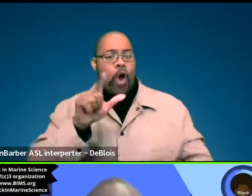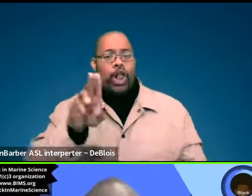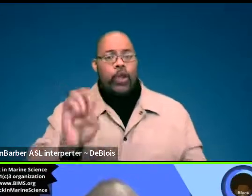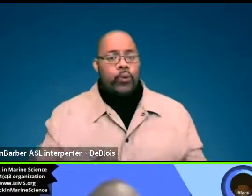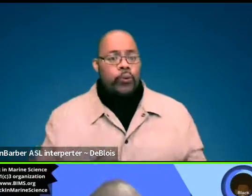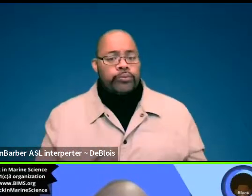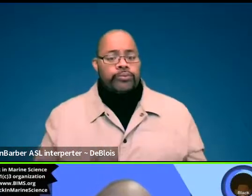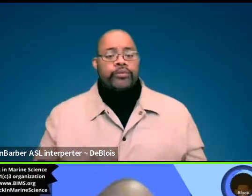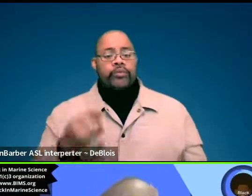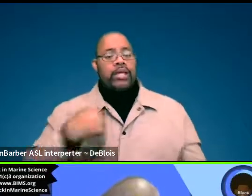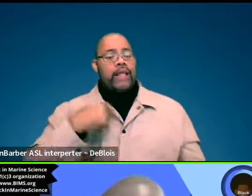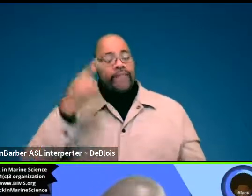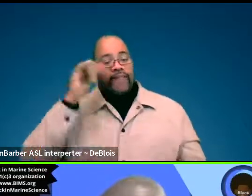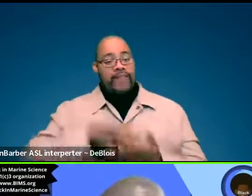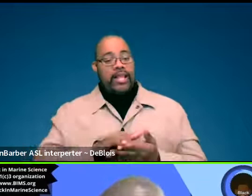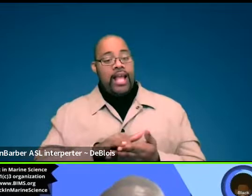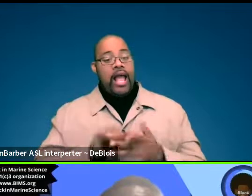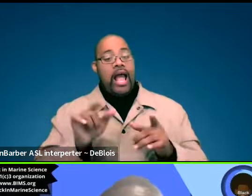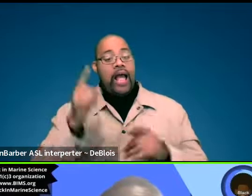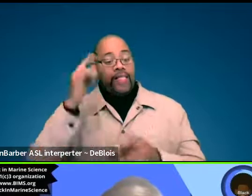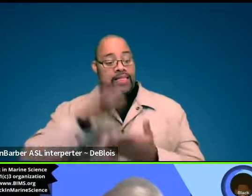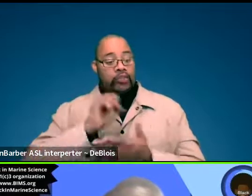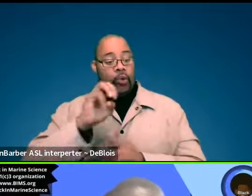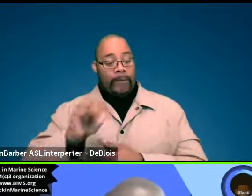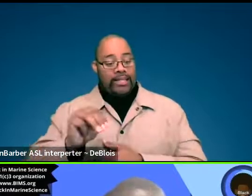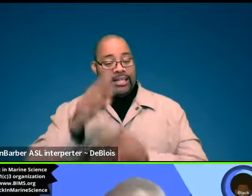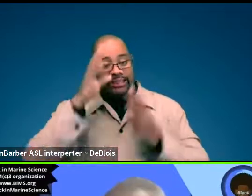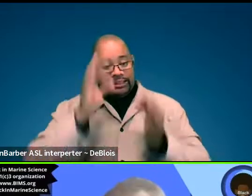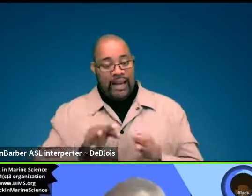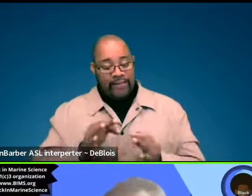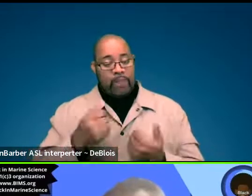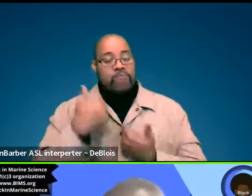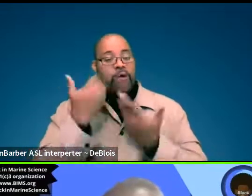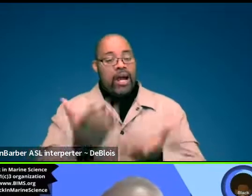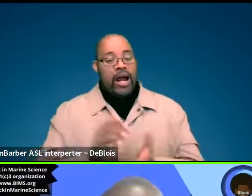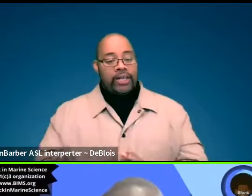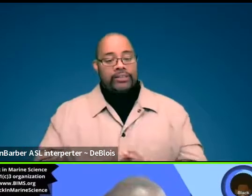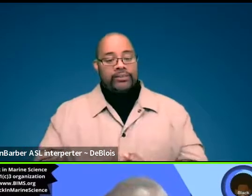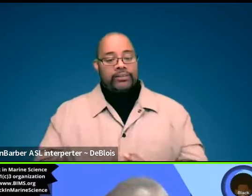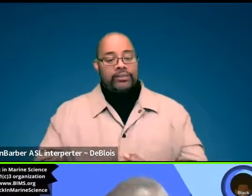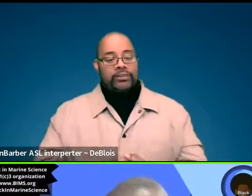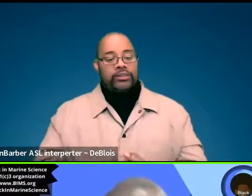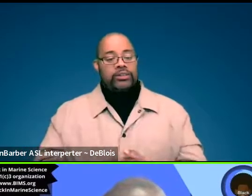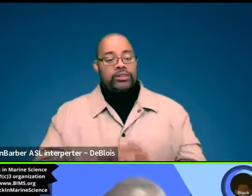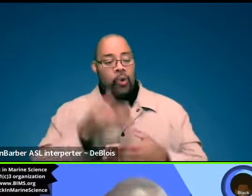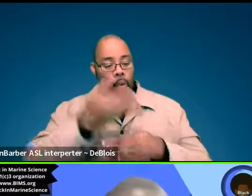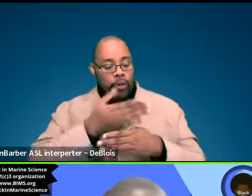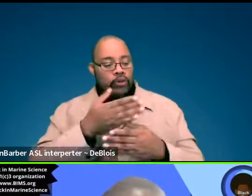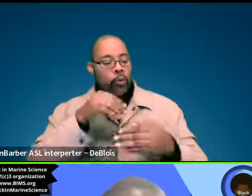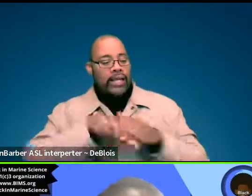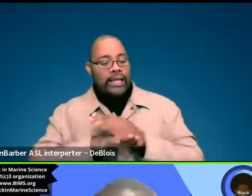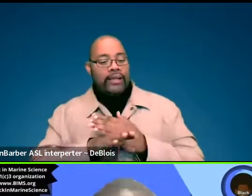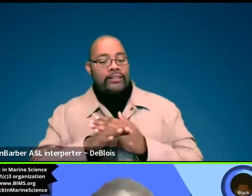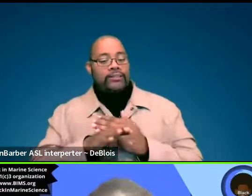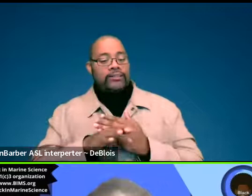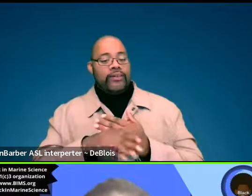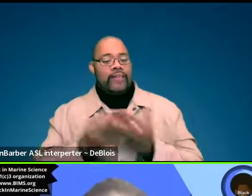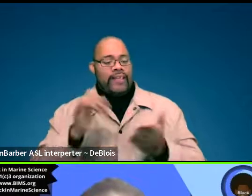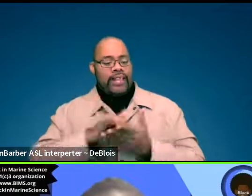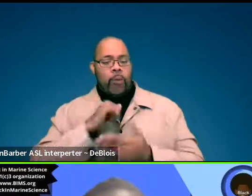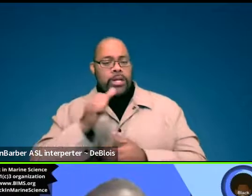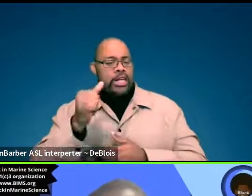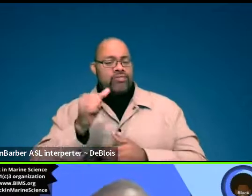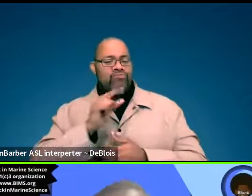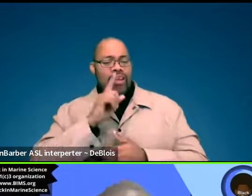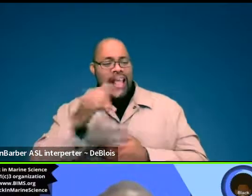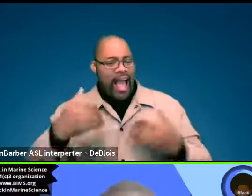clue. And so I think that social media definitely provides a window, right, into things that we didn't